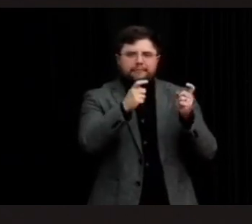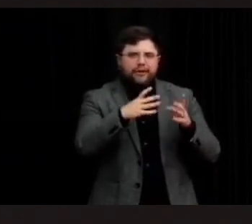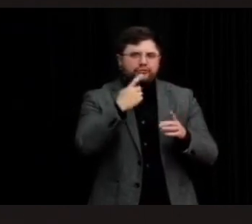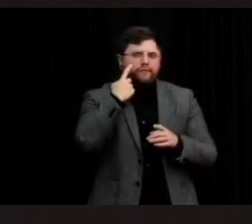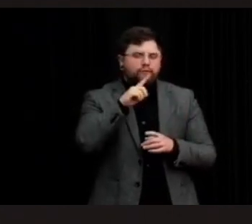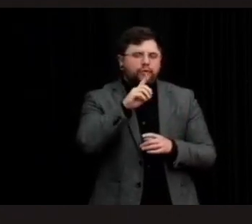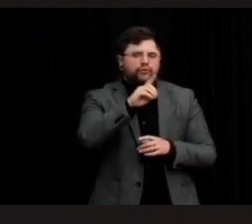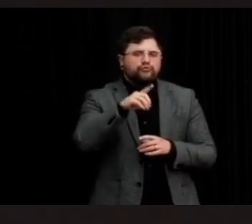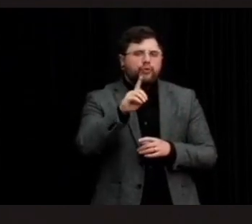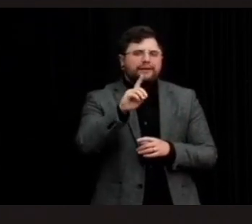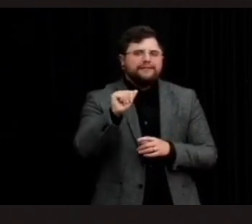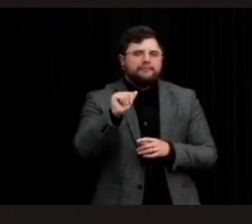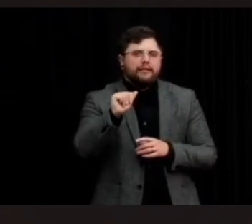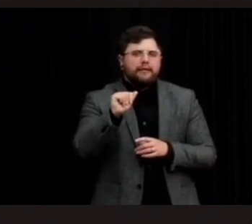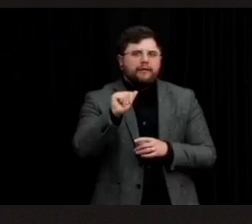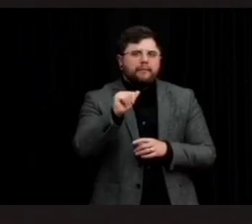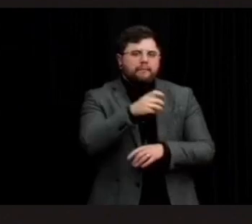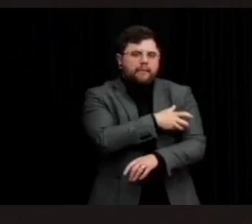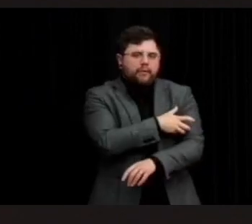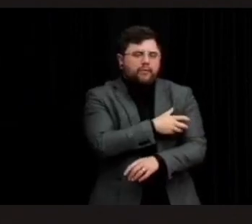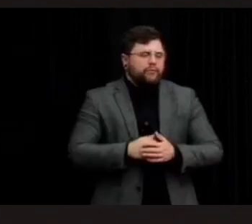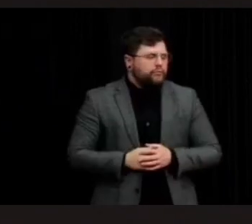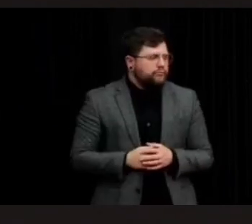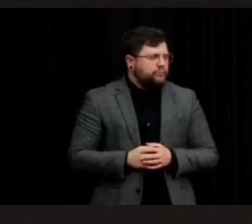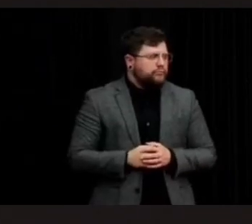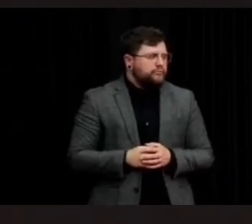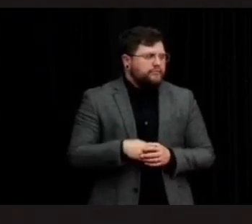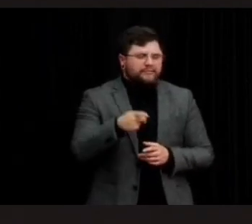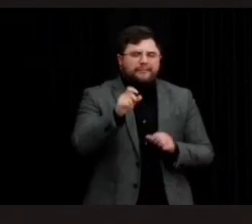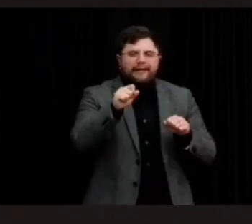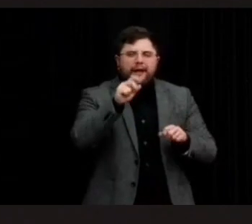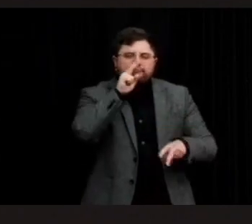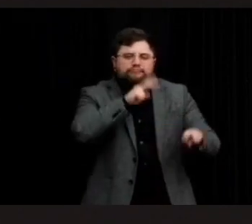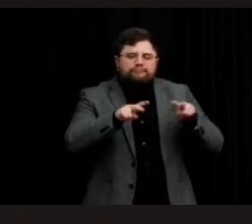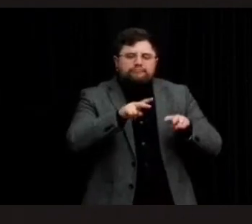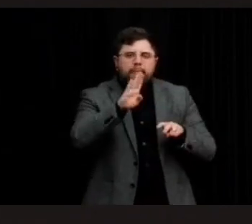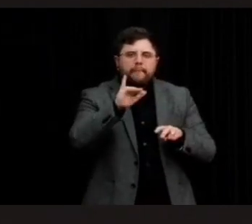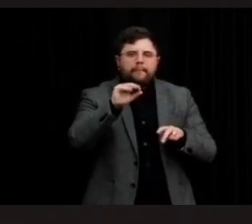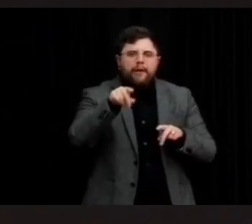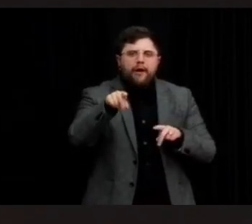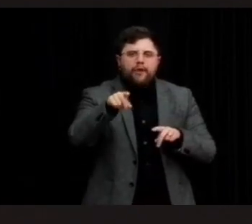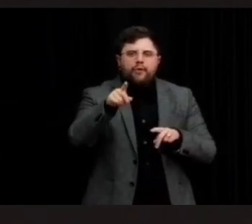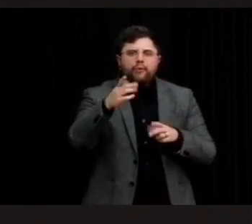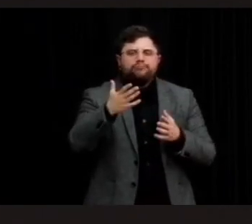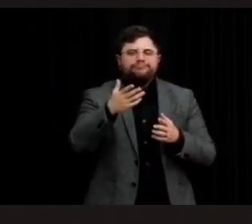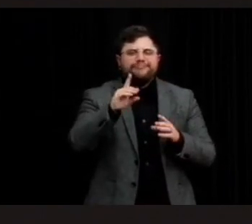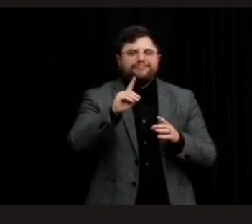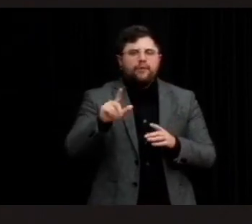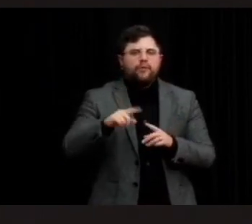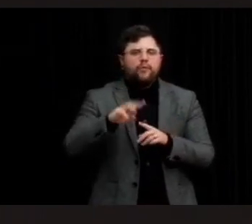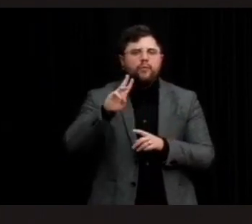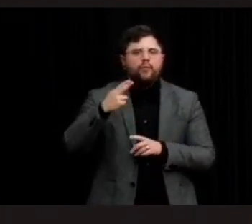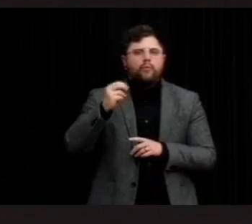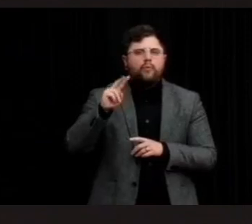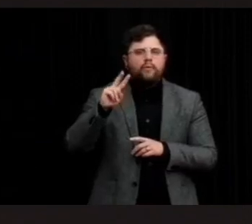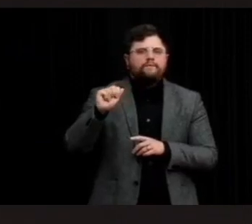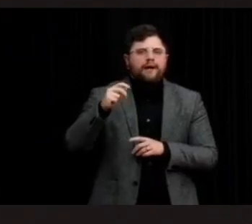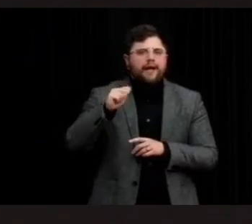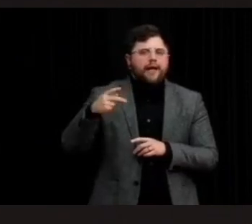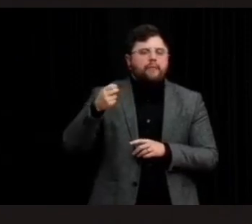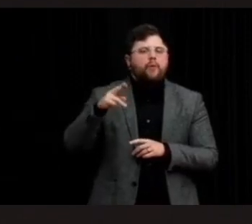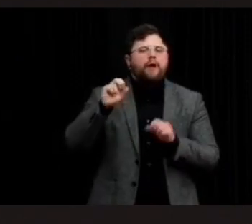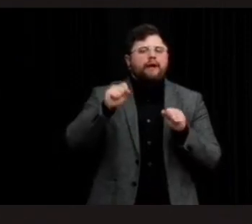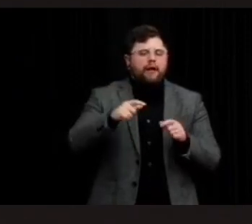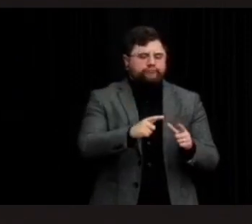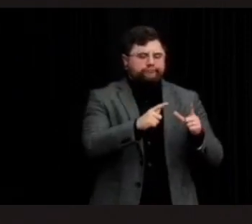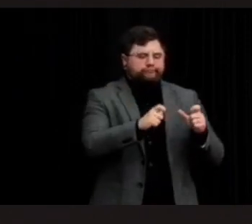Power. The full bio of our panelists can be found by downloading the WUHA app or by using the QR code